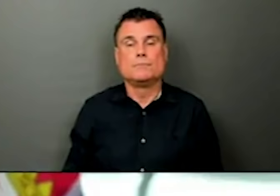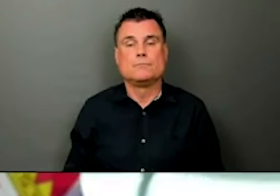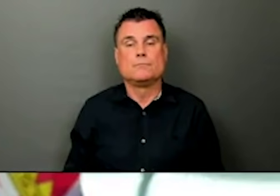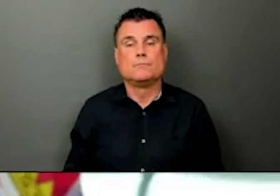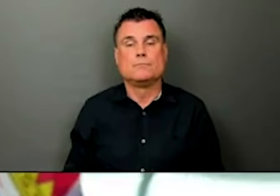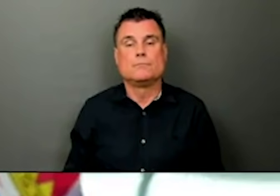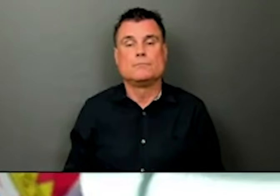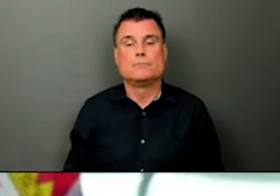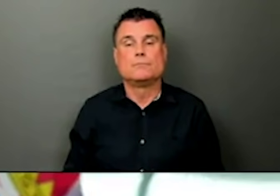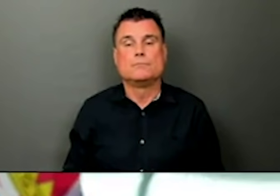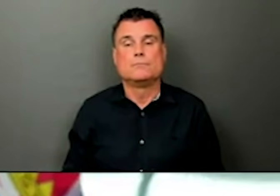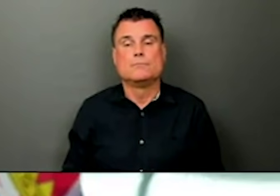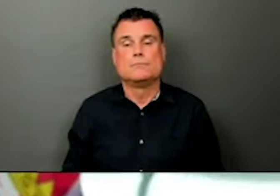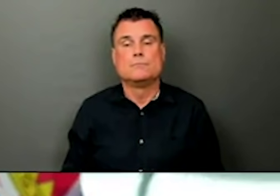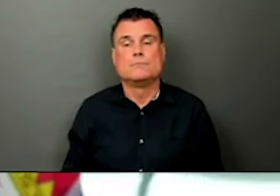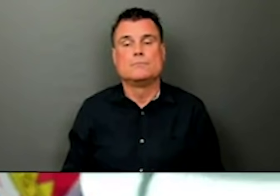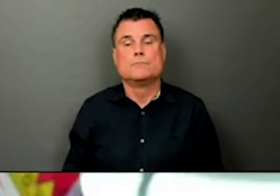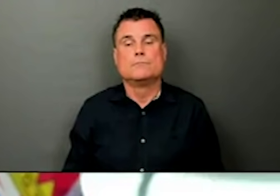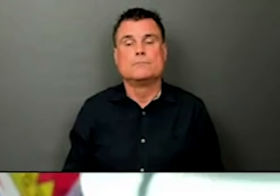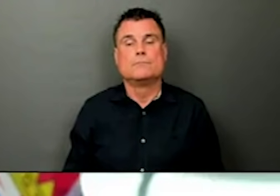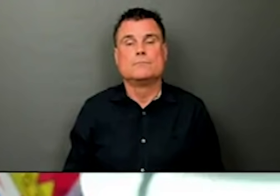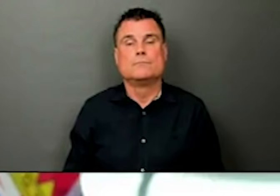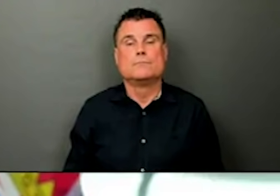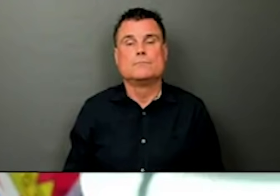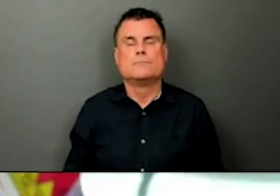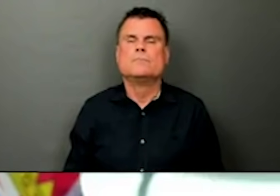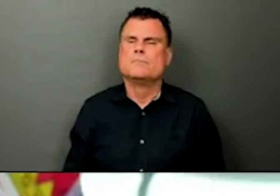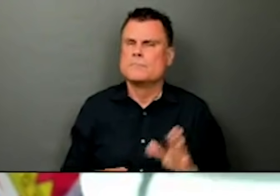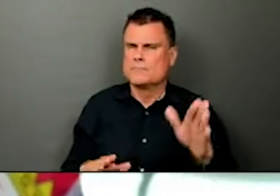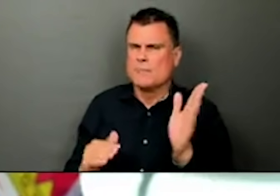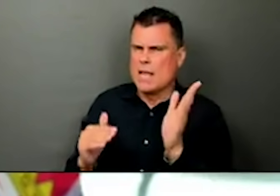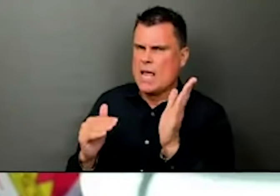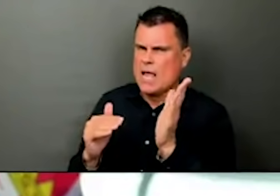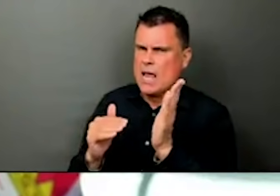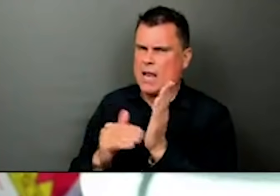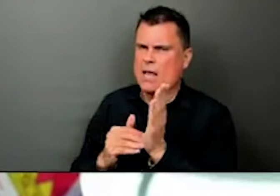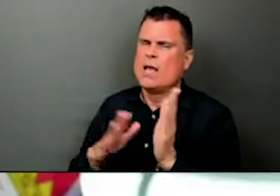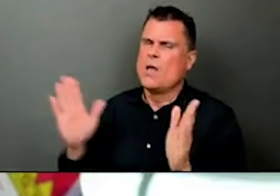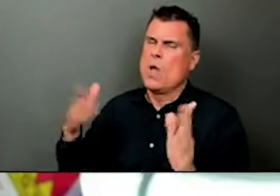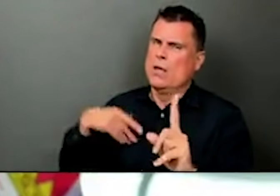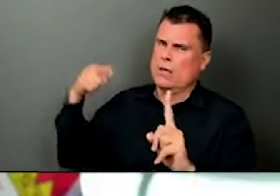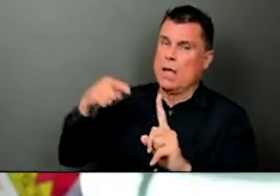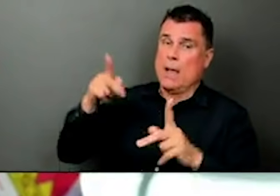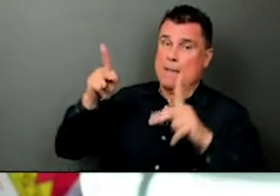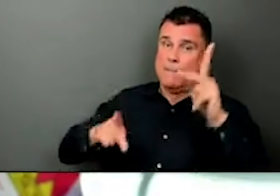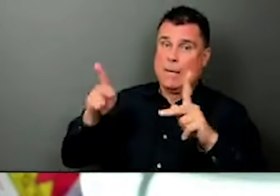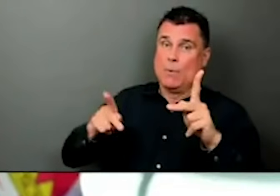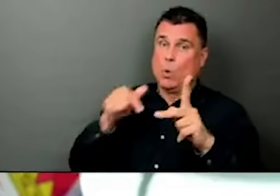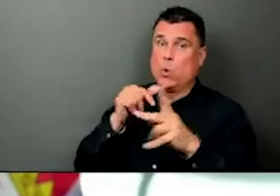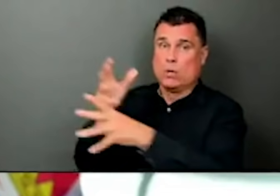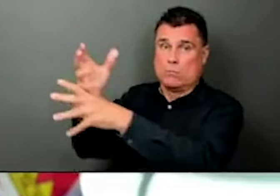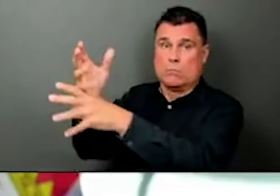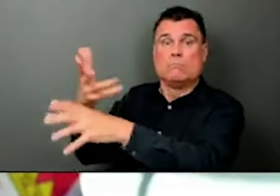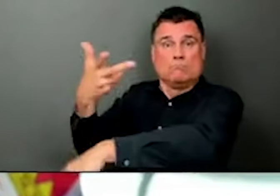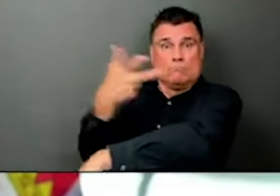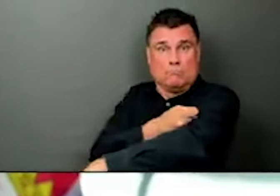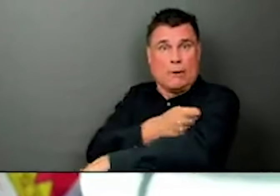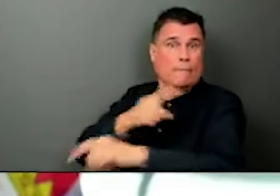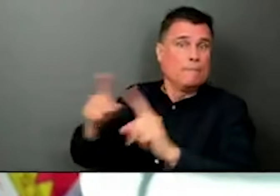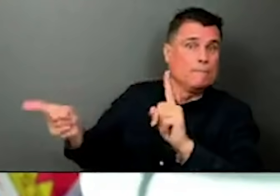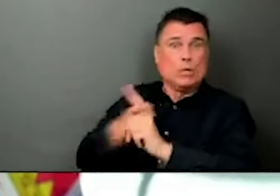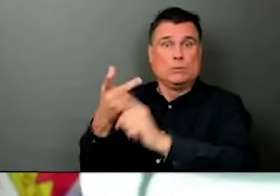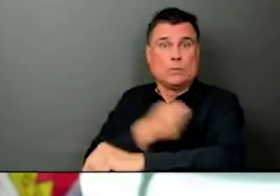Going back to second doses for people who received AstraZeneca on the first dose, do you